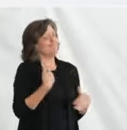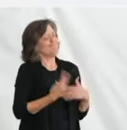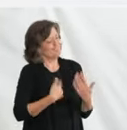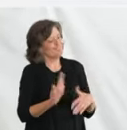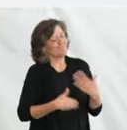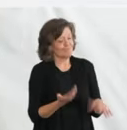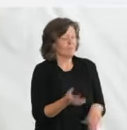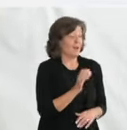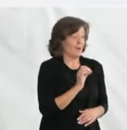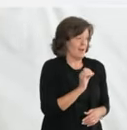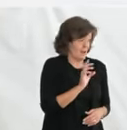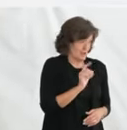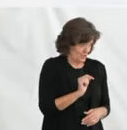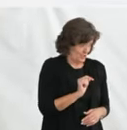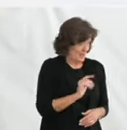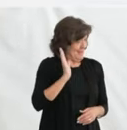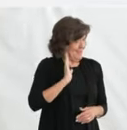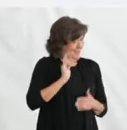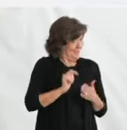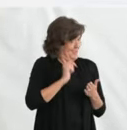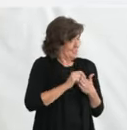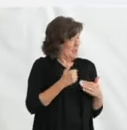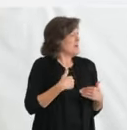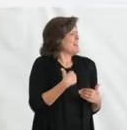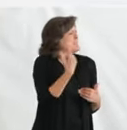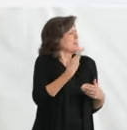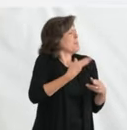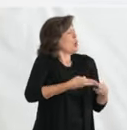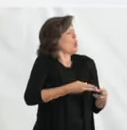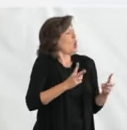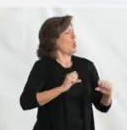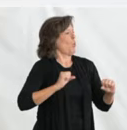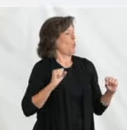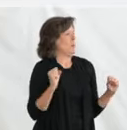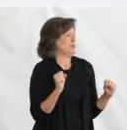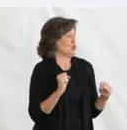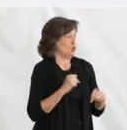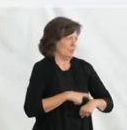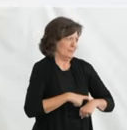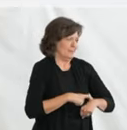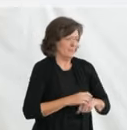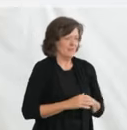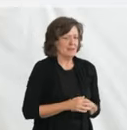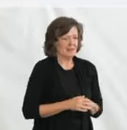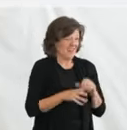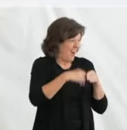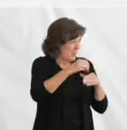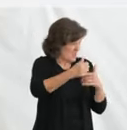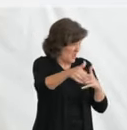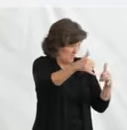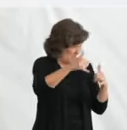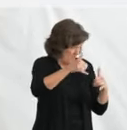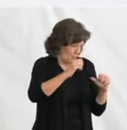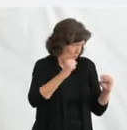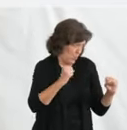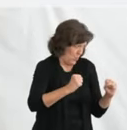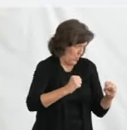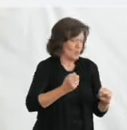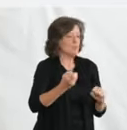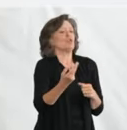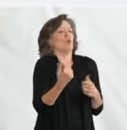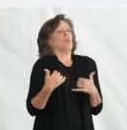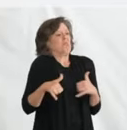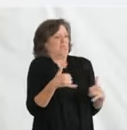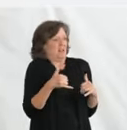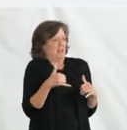a thing called winter. And it was too cold to play outside anymore, so we had to have recess inside, and